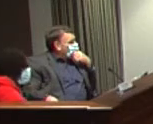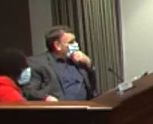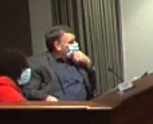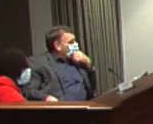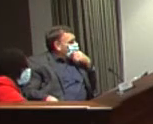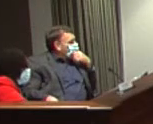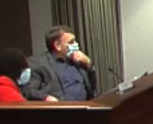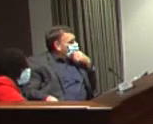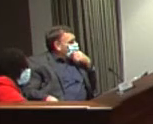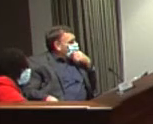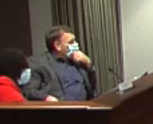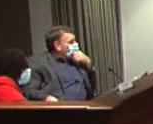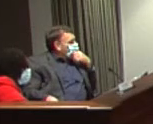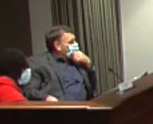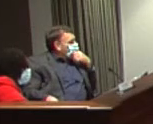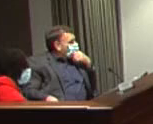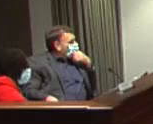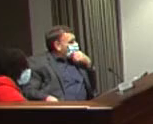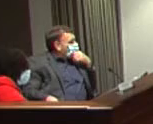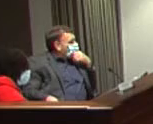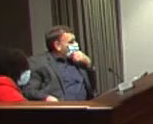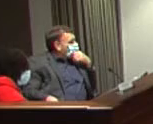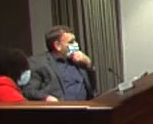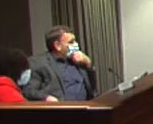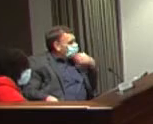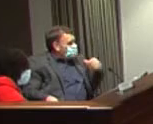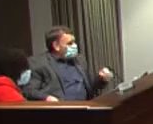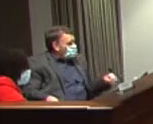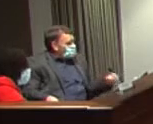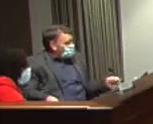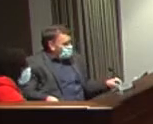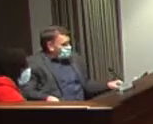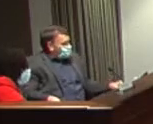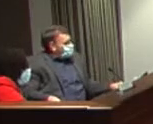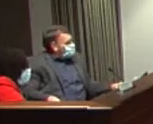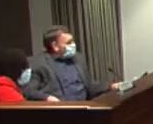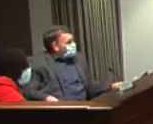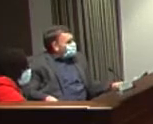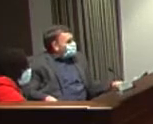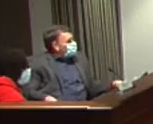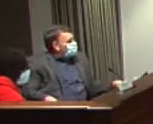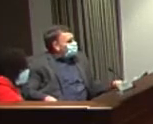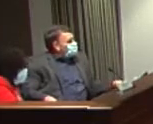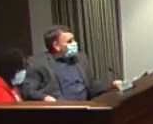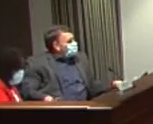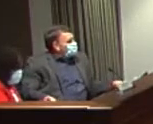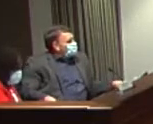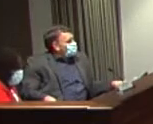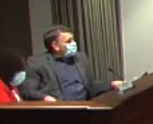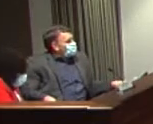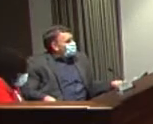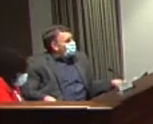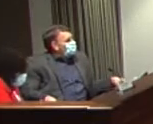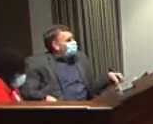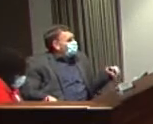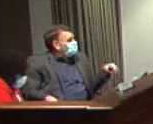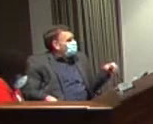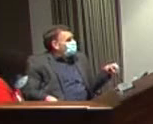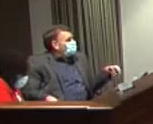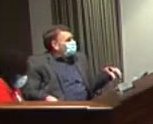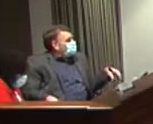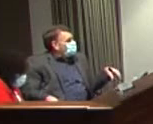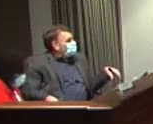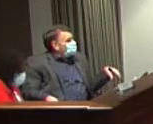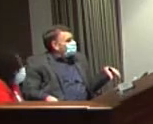retreat, a number of different new investments the commission's going to want to seriously look for ways